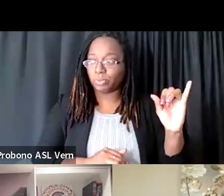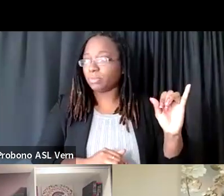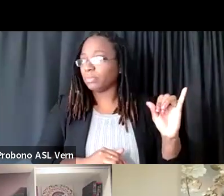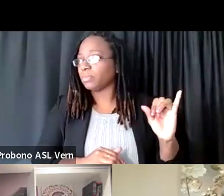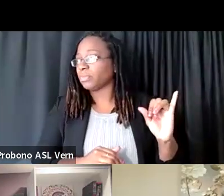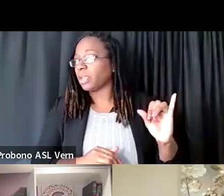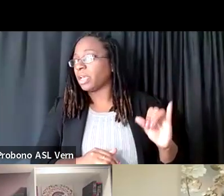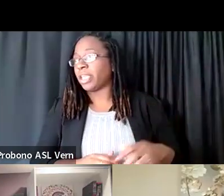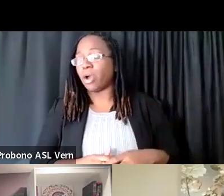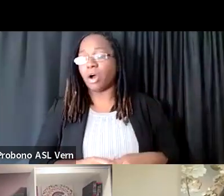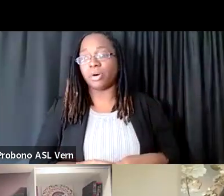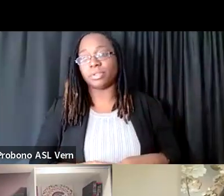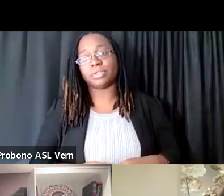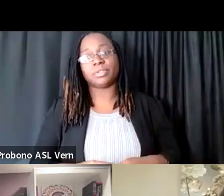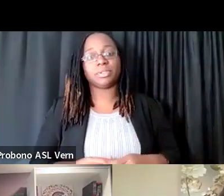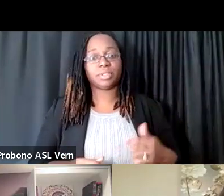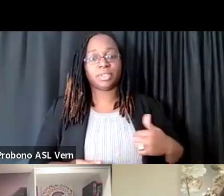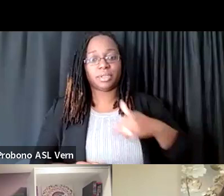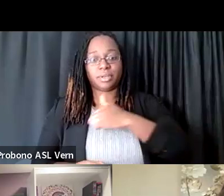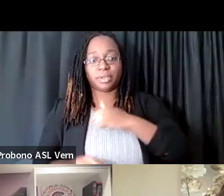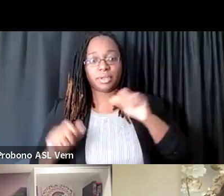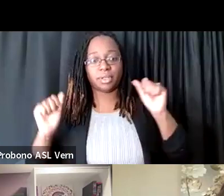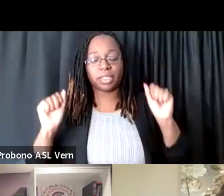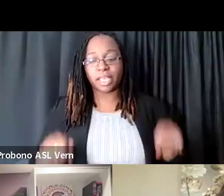And so we can, to